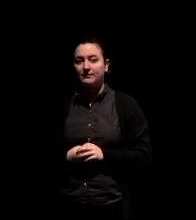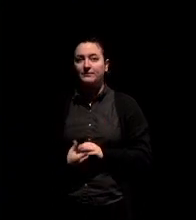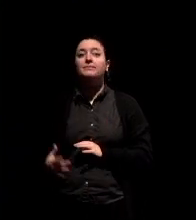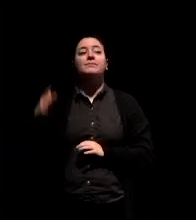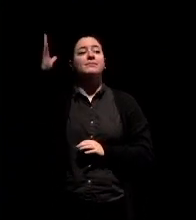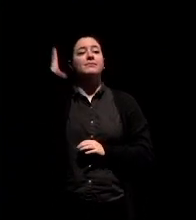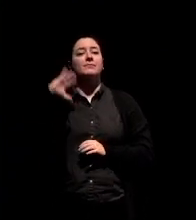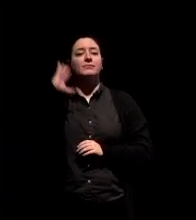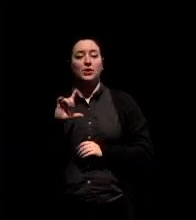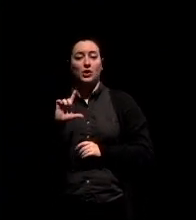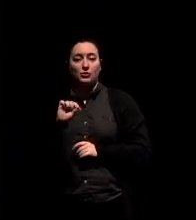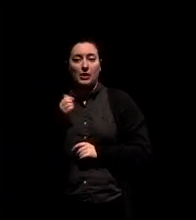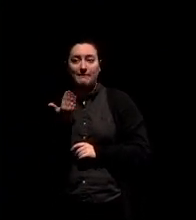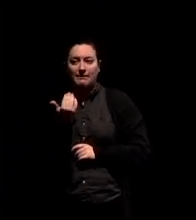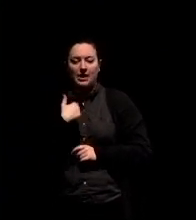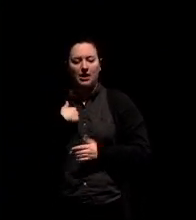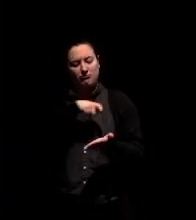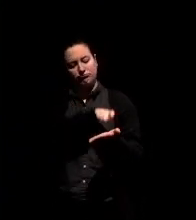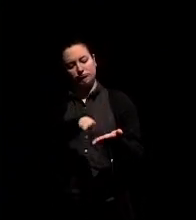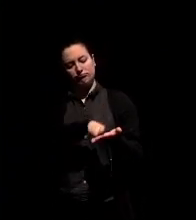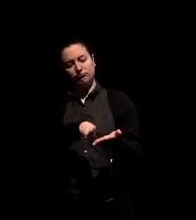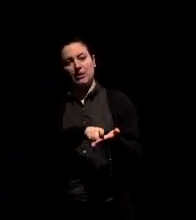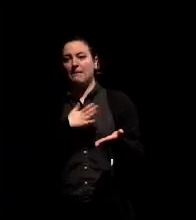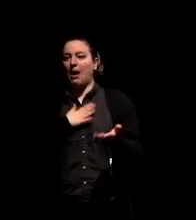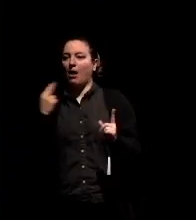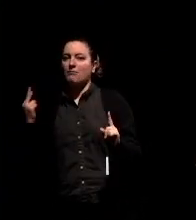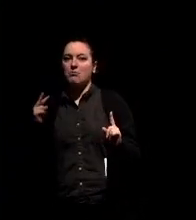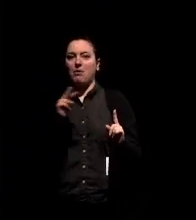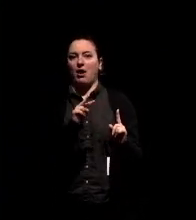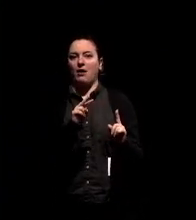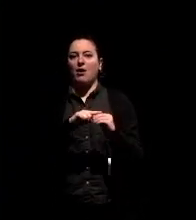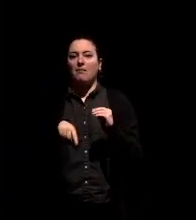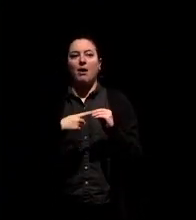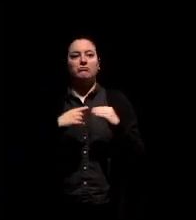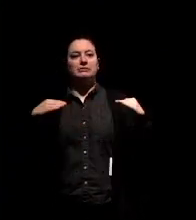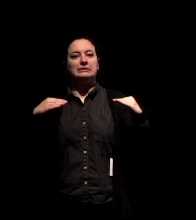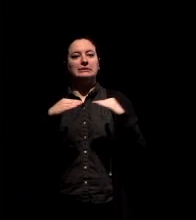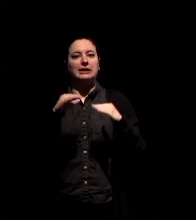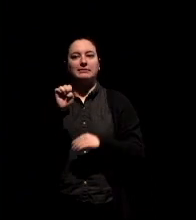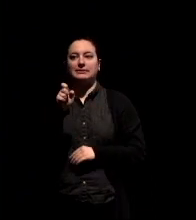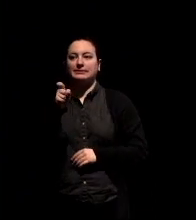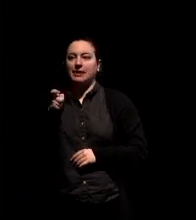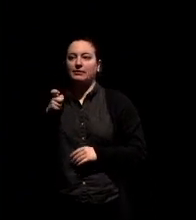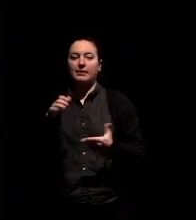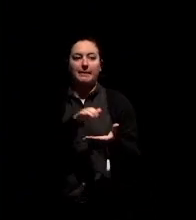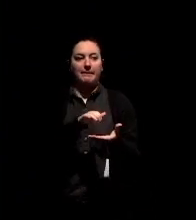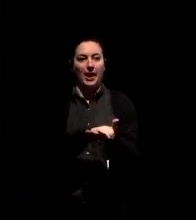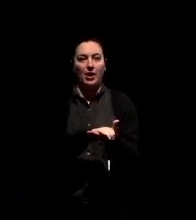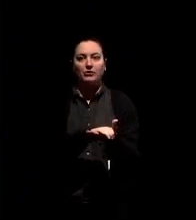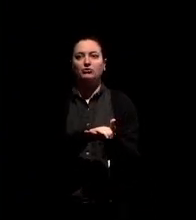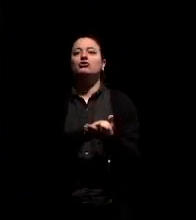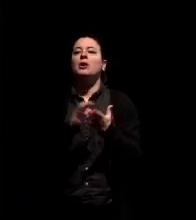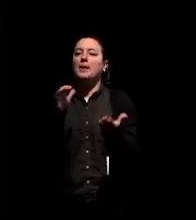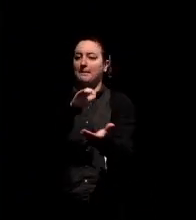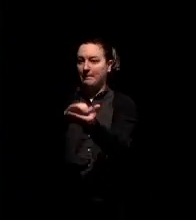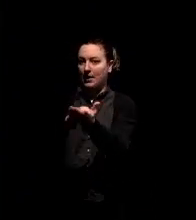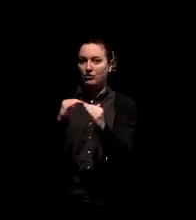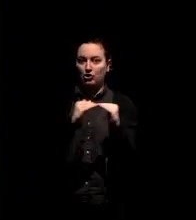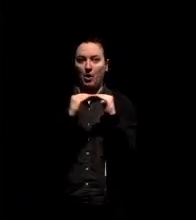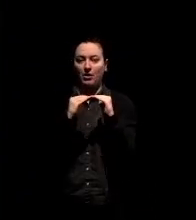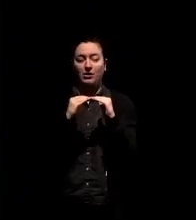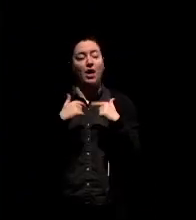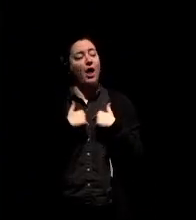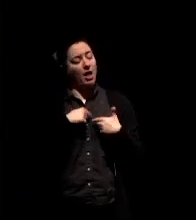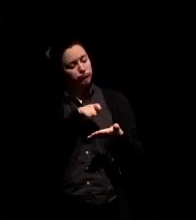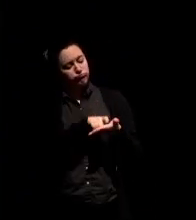perspective on same-sex marriage and marriage equality, and I recommended that marriage equality be a prescription for health, for